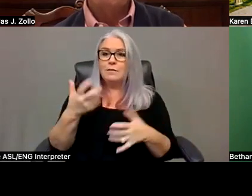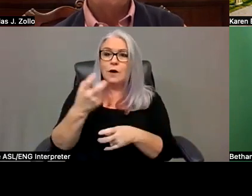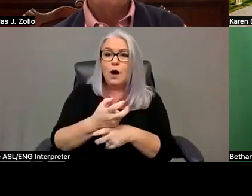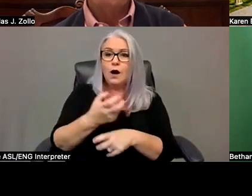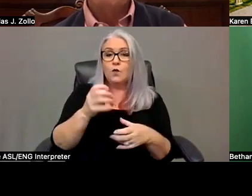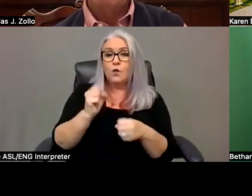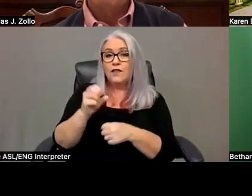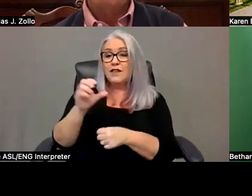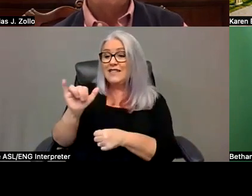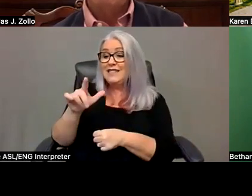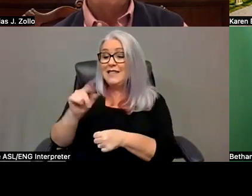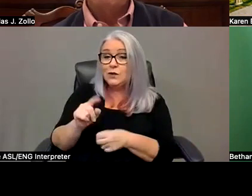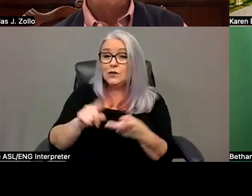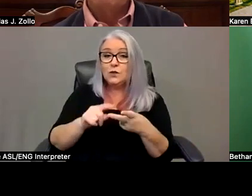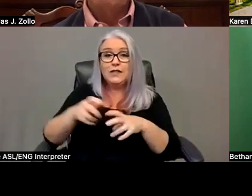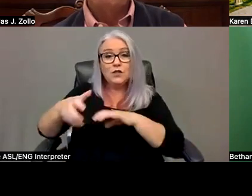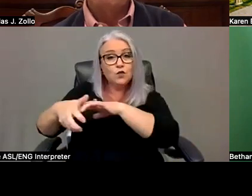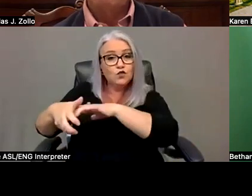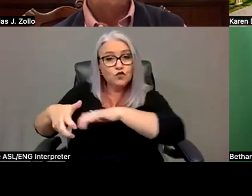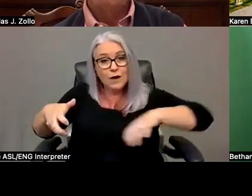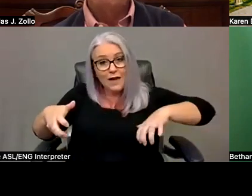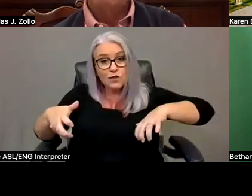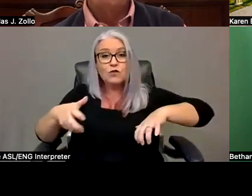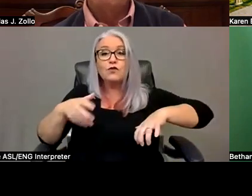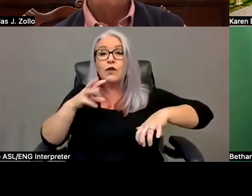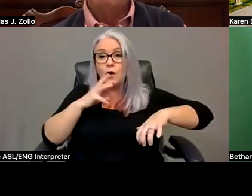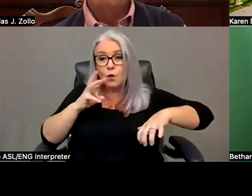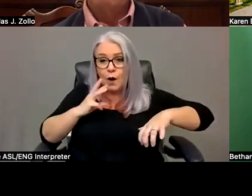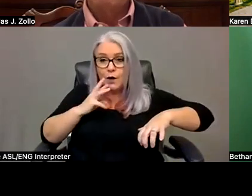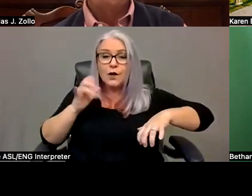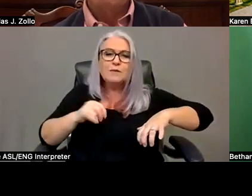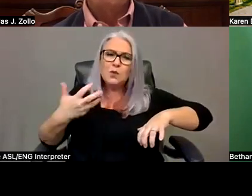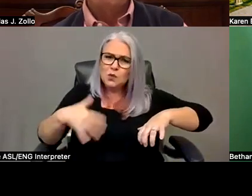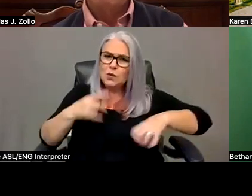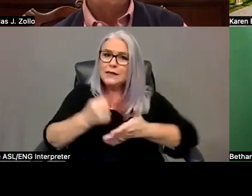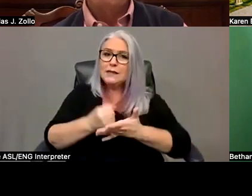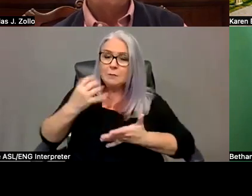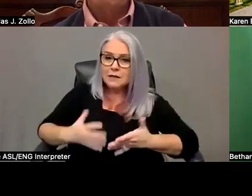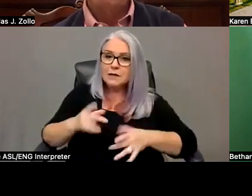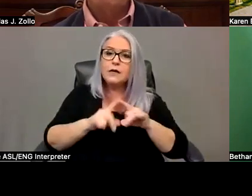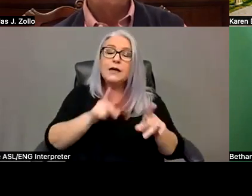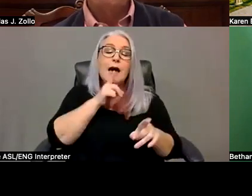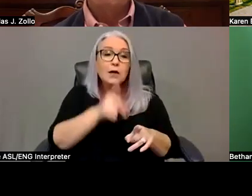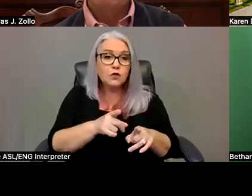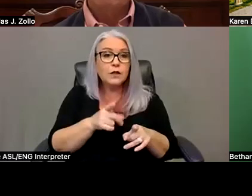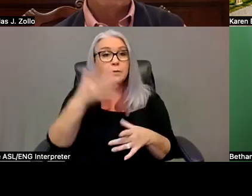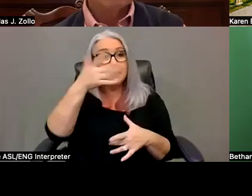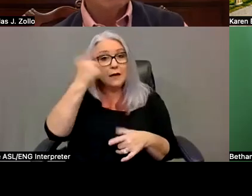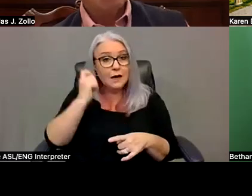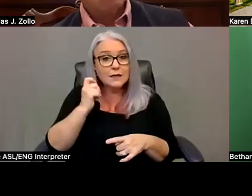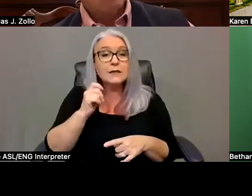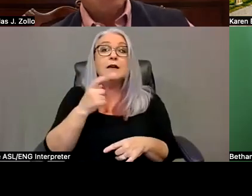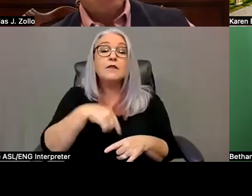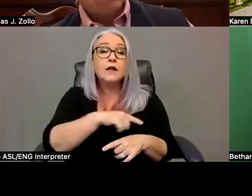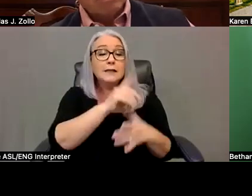would need to do dredging, which is extraordinarily expensive, but actually because of the